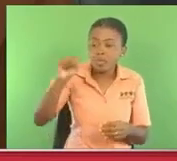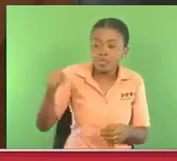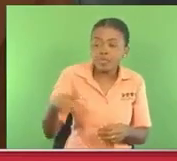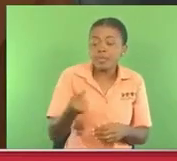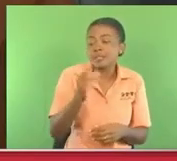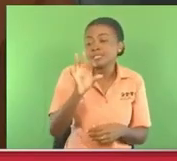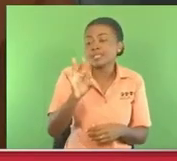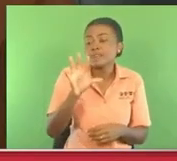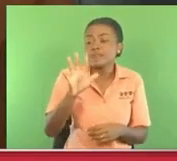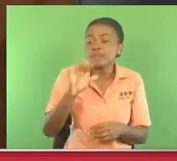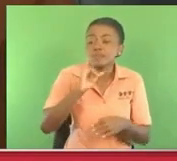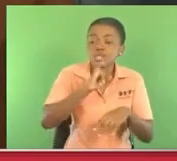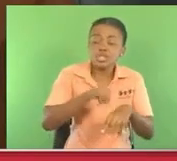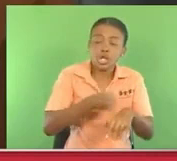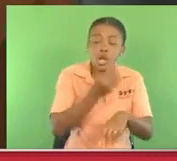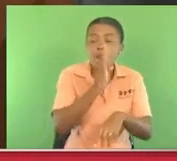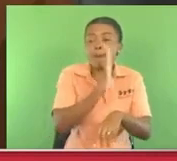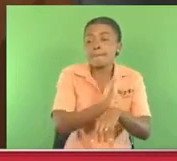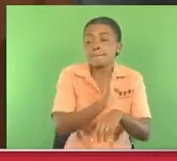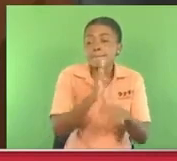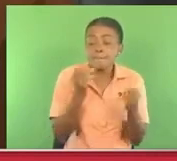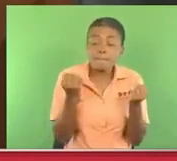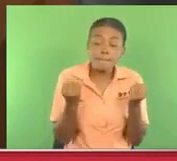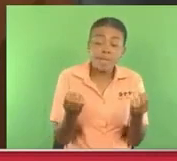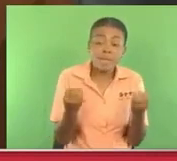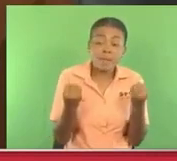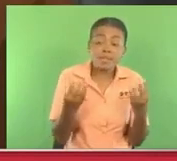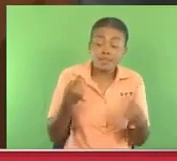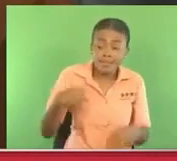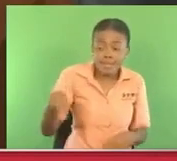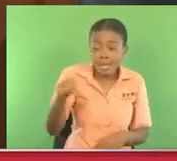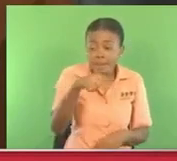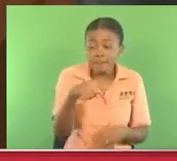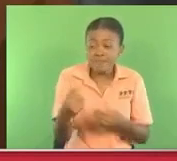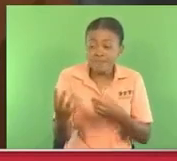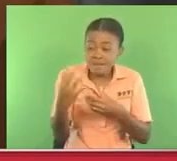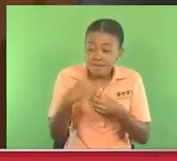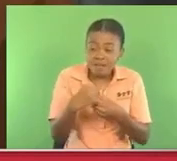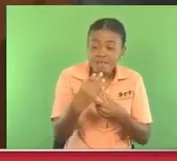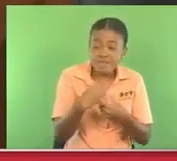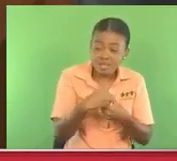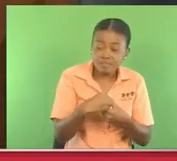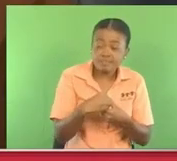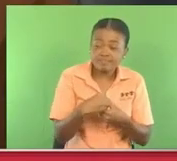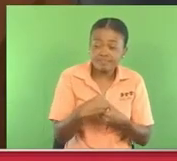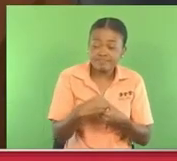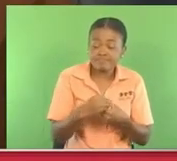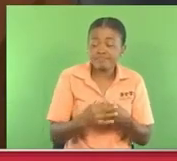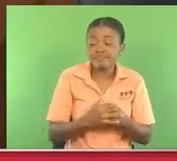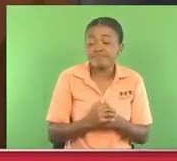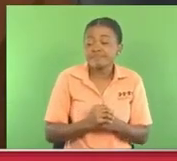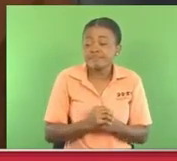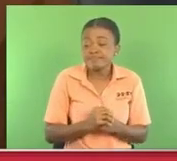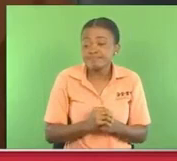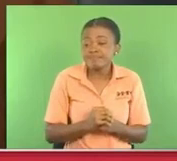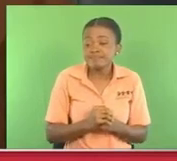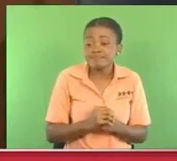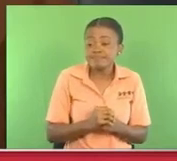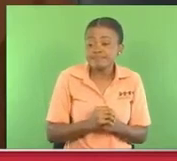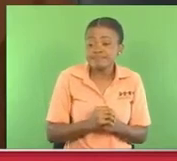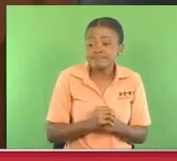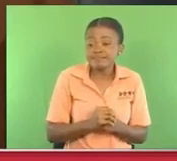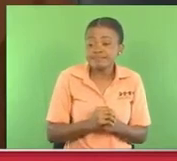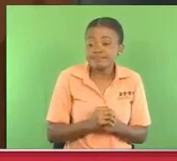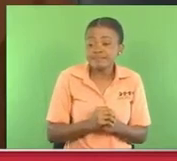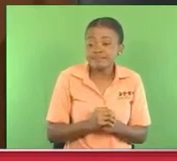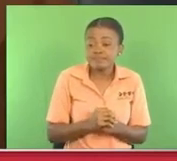2,905 jobs. And many of these investments, many of them, I would say, would be the